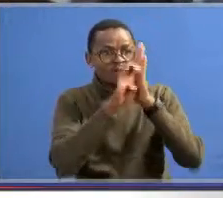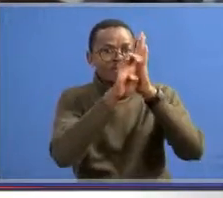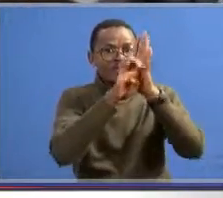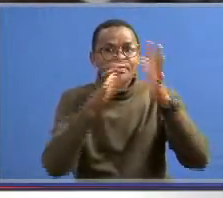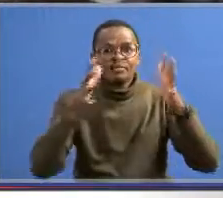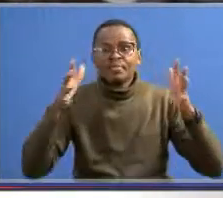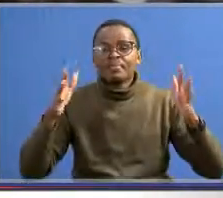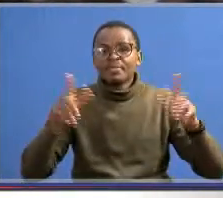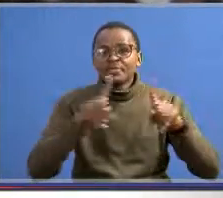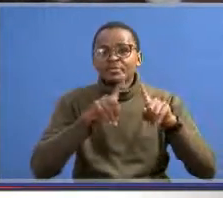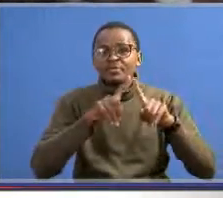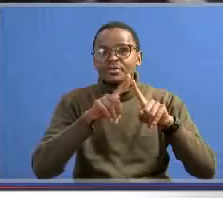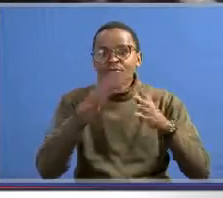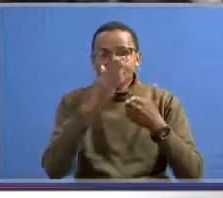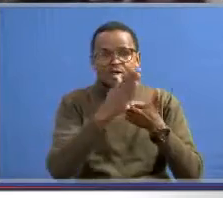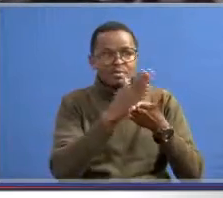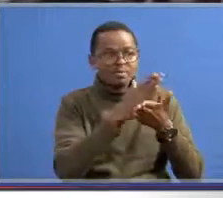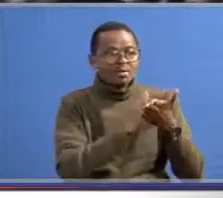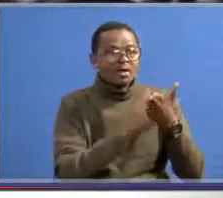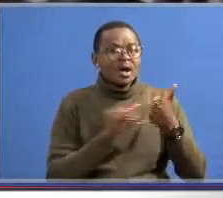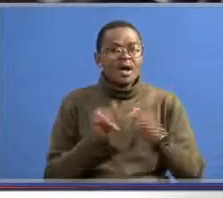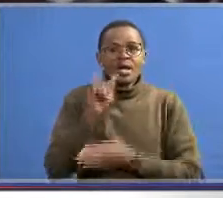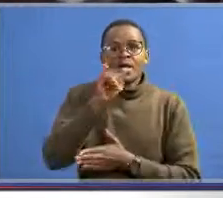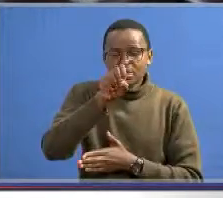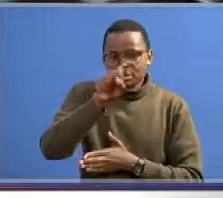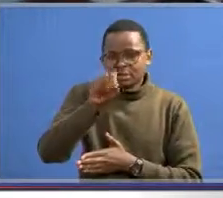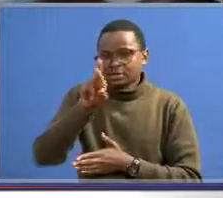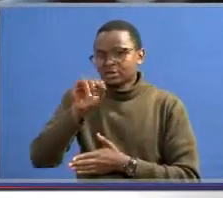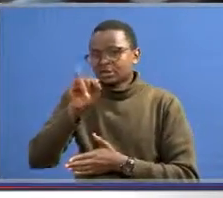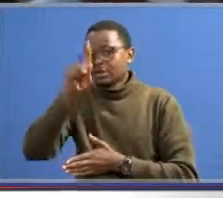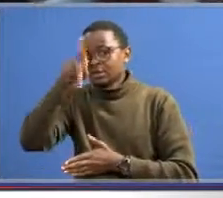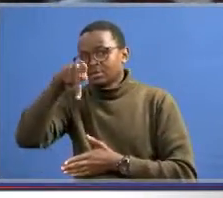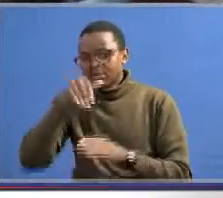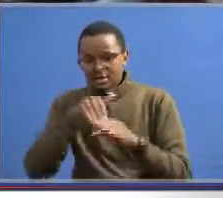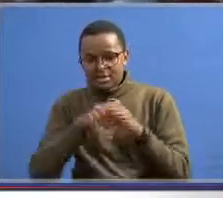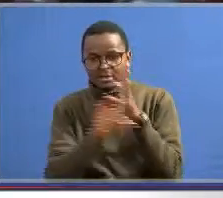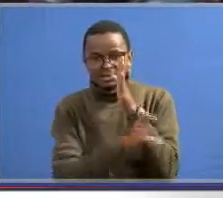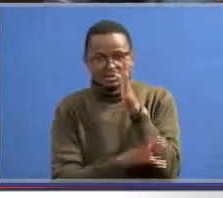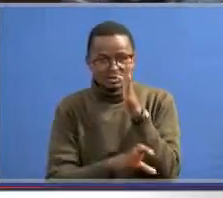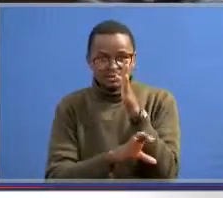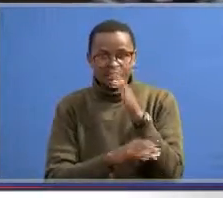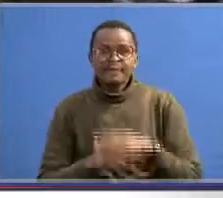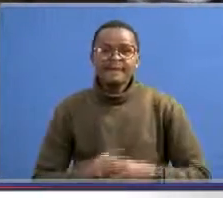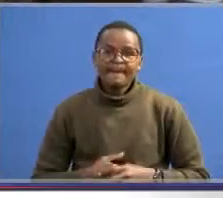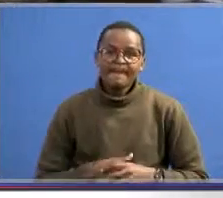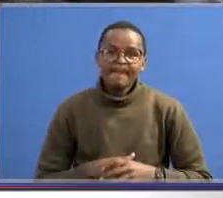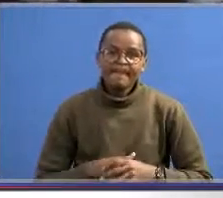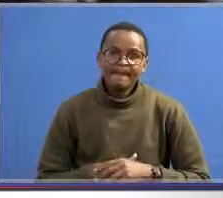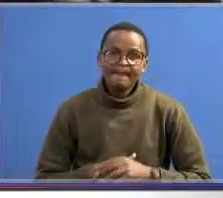the expansion and improvement of airstrips in the country. Calvin Ogome, KUTV.